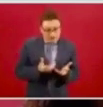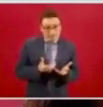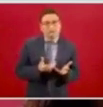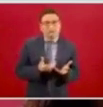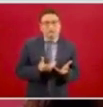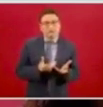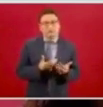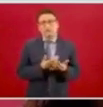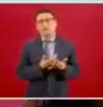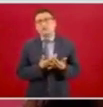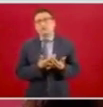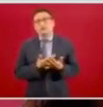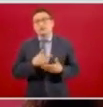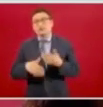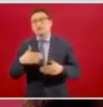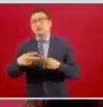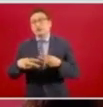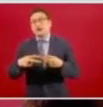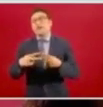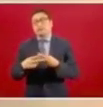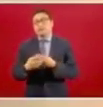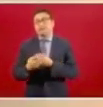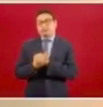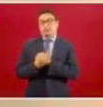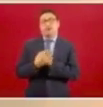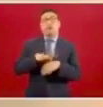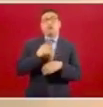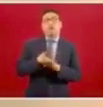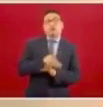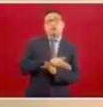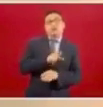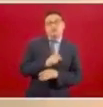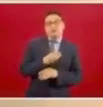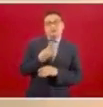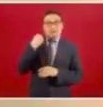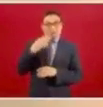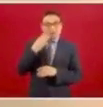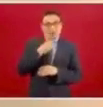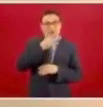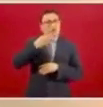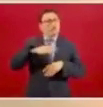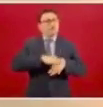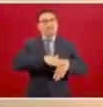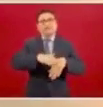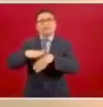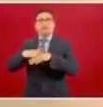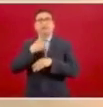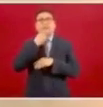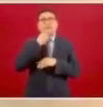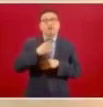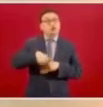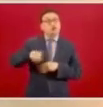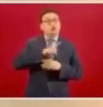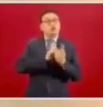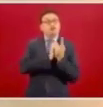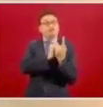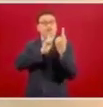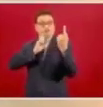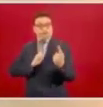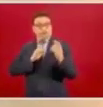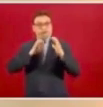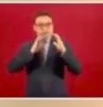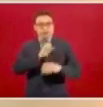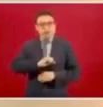have a result or an effect today. It is not the case with this pandemic. In this situation, we are doing things